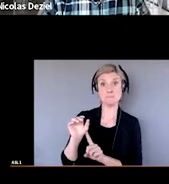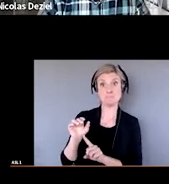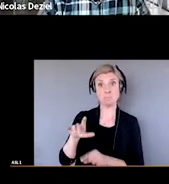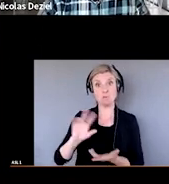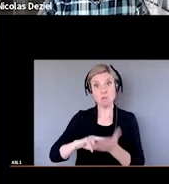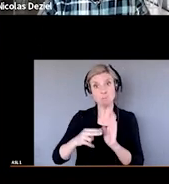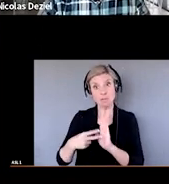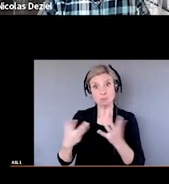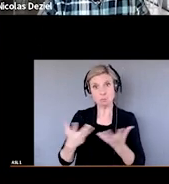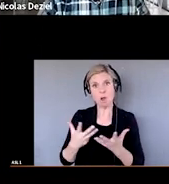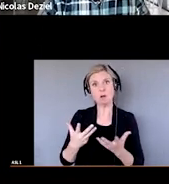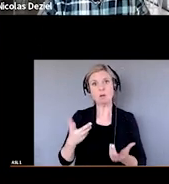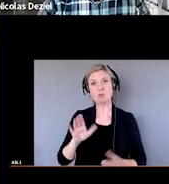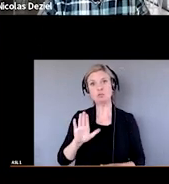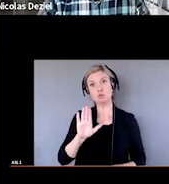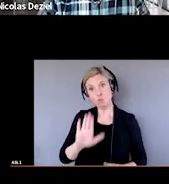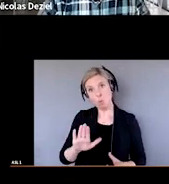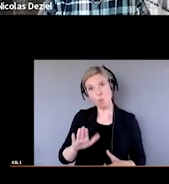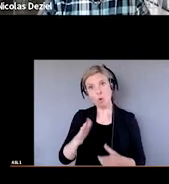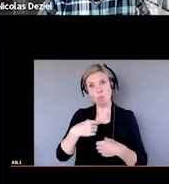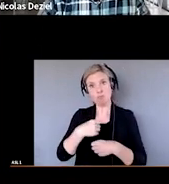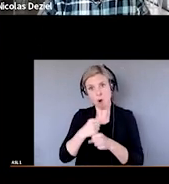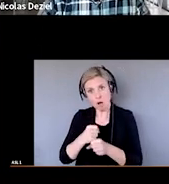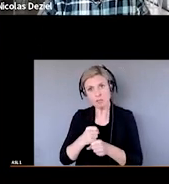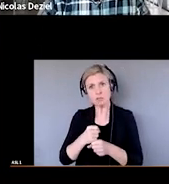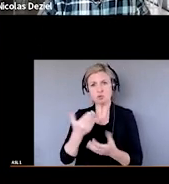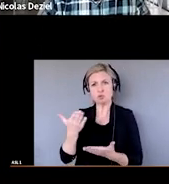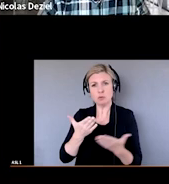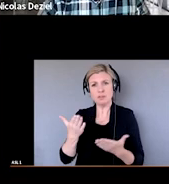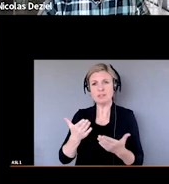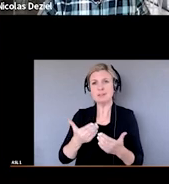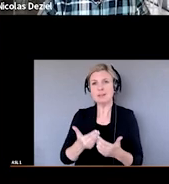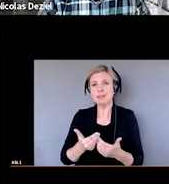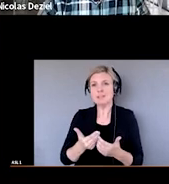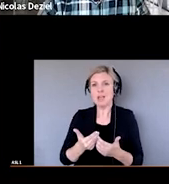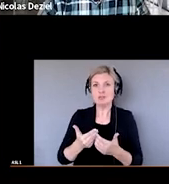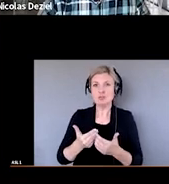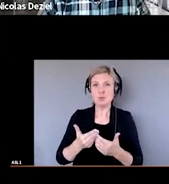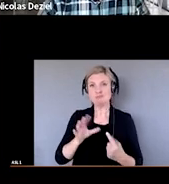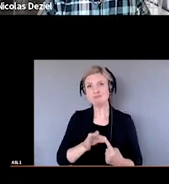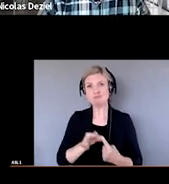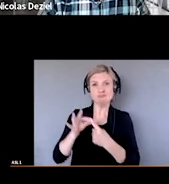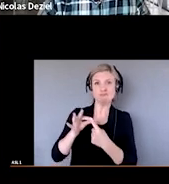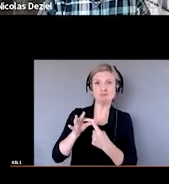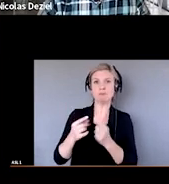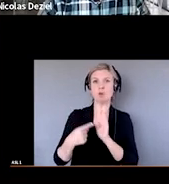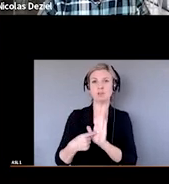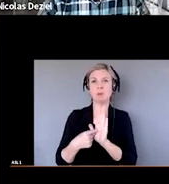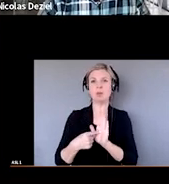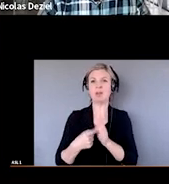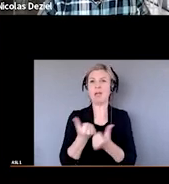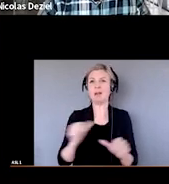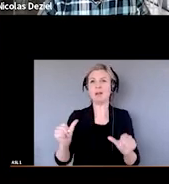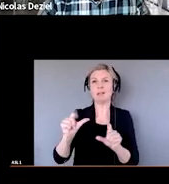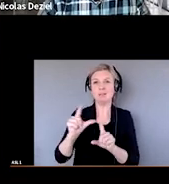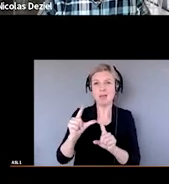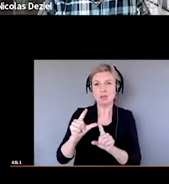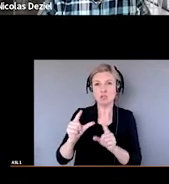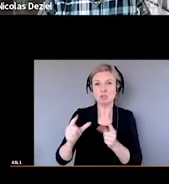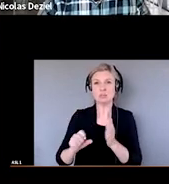or services from those of others. So it could be letters, words, symbols,